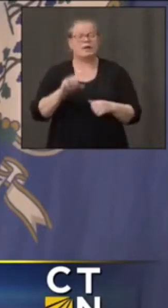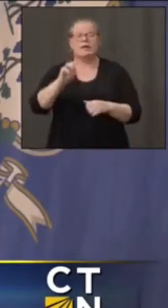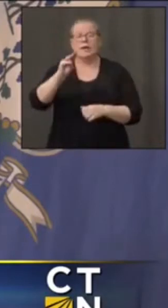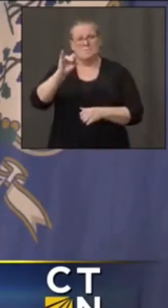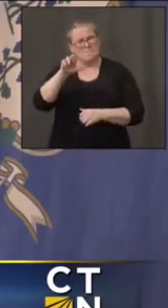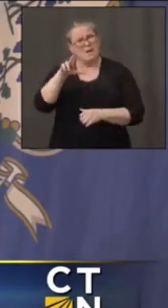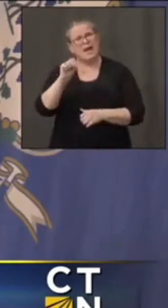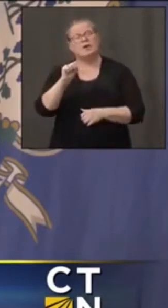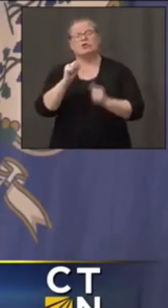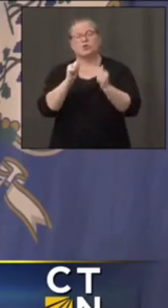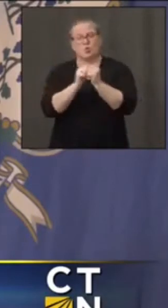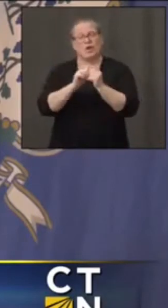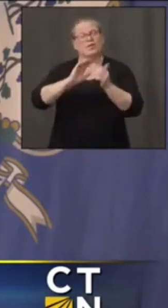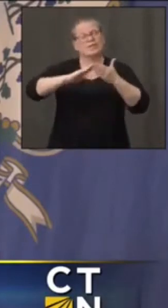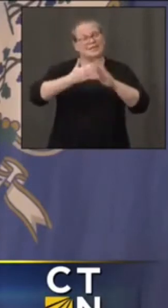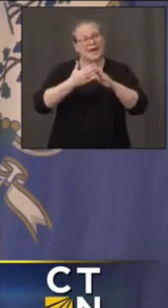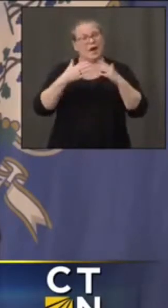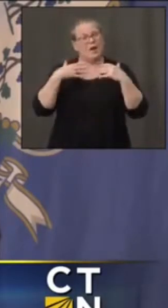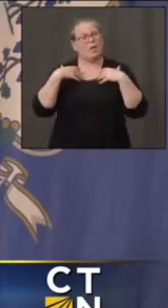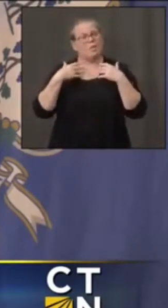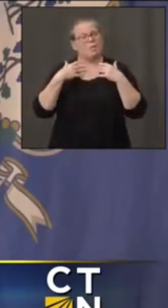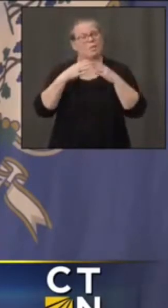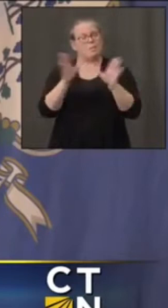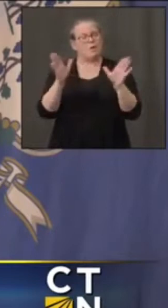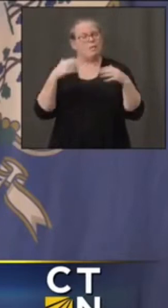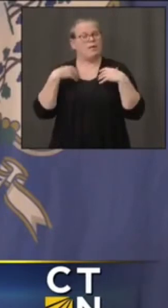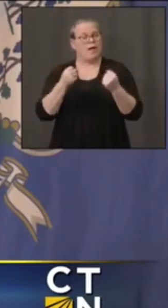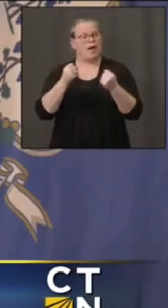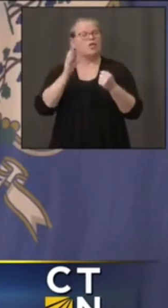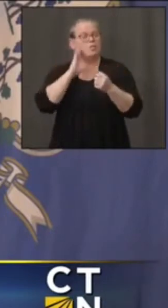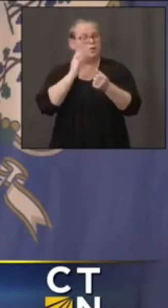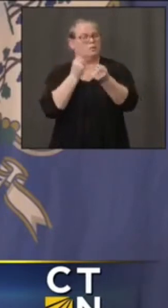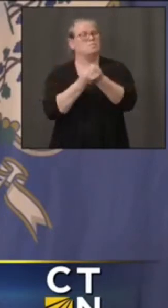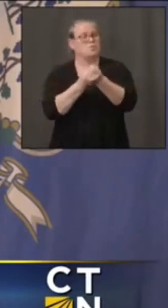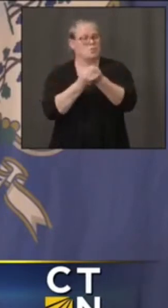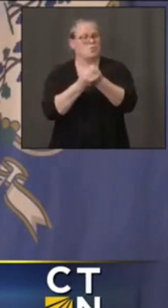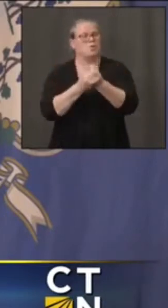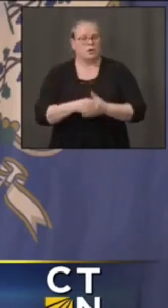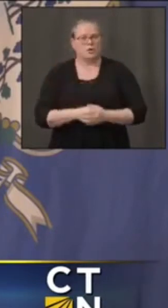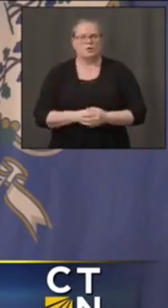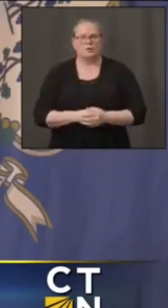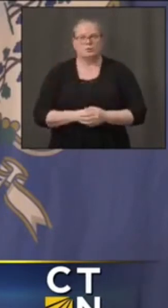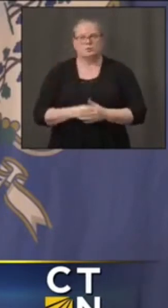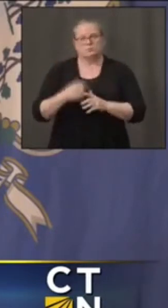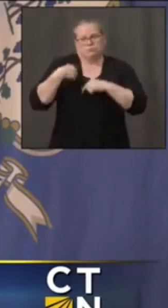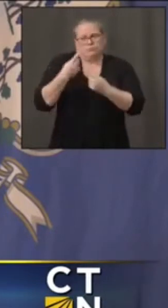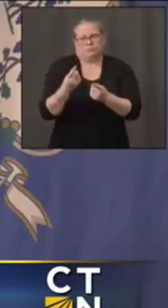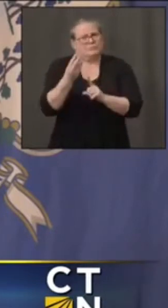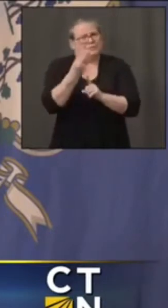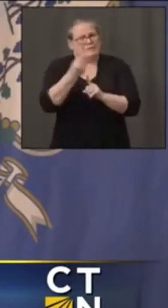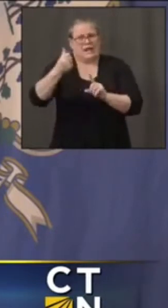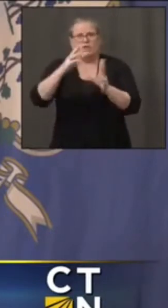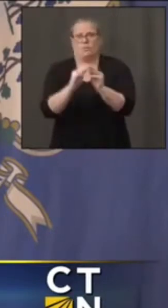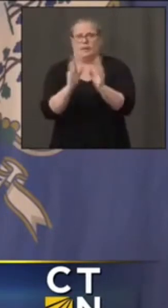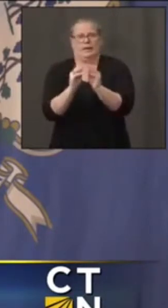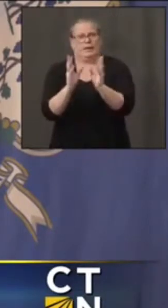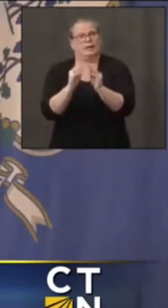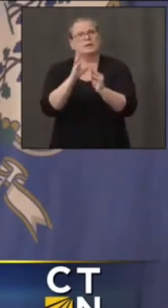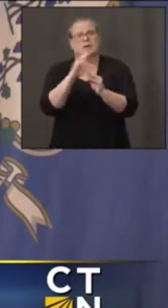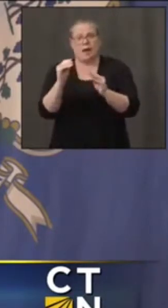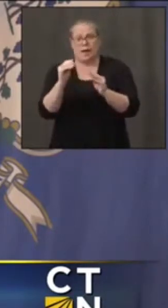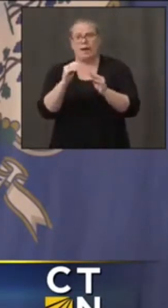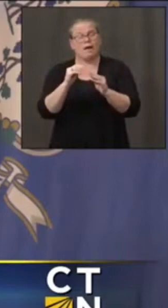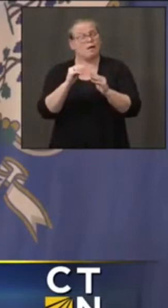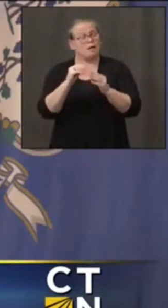front line there. And we've had a number of meetings with them about all the different types of enforcement available to them. We'll see if they need more tools